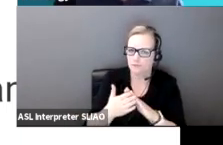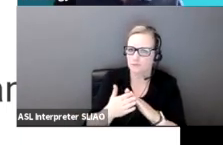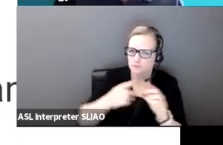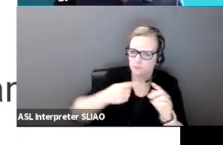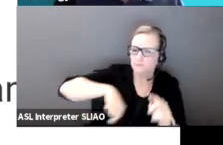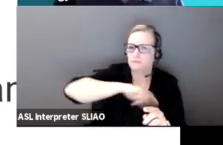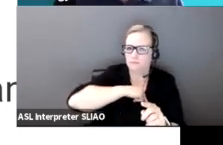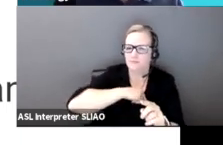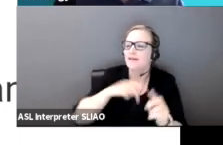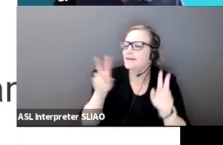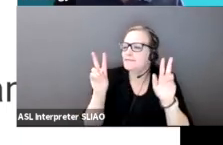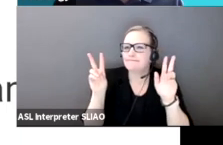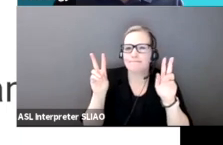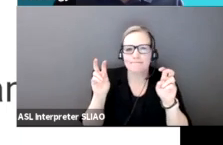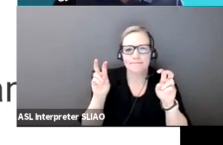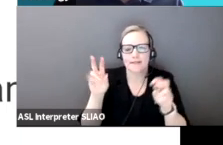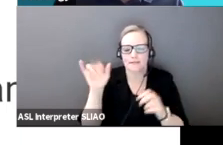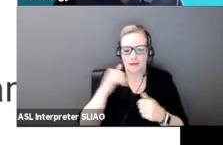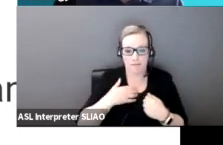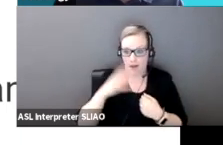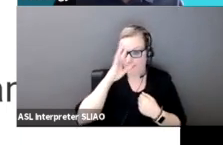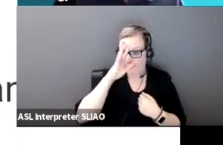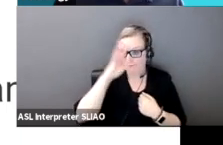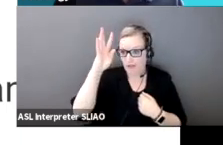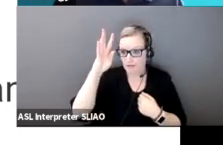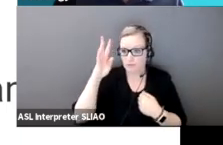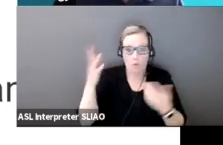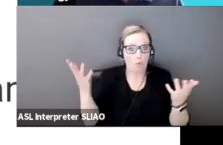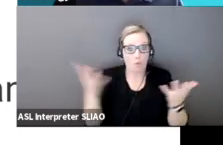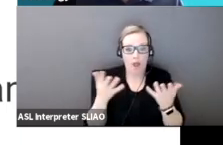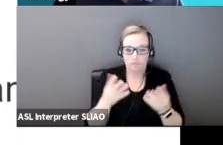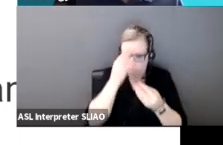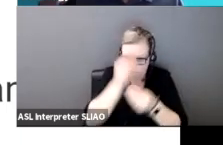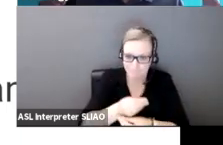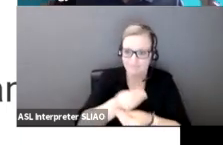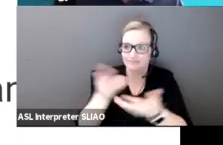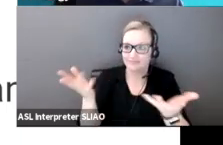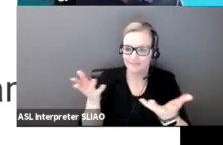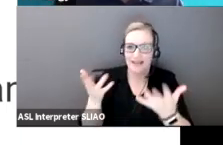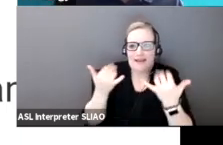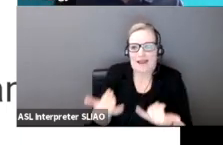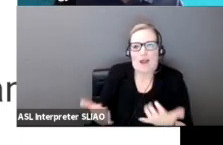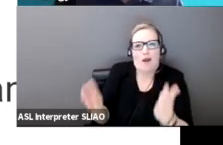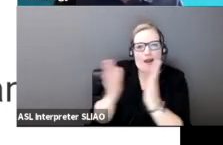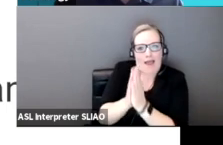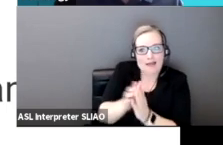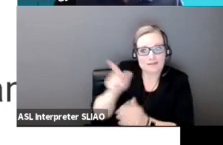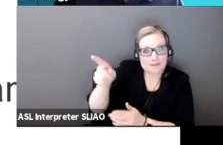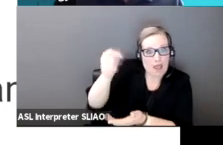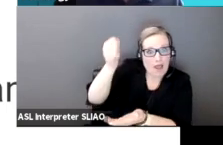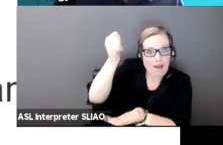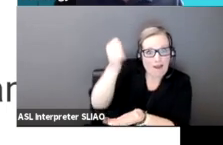here, I've laid bare my invention to the public. I'm asking the patent office to grant